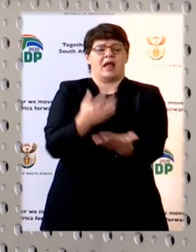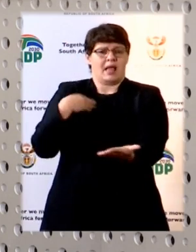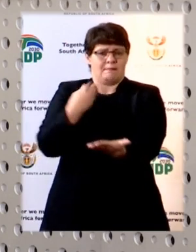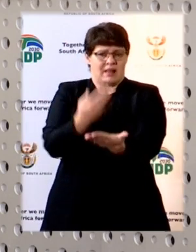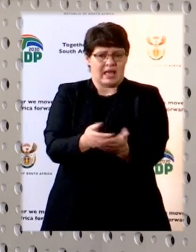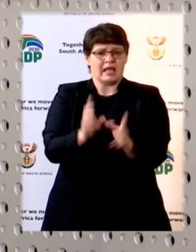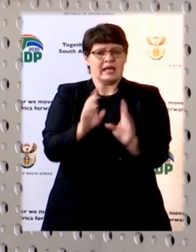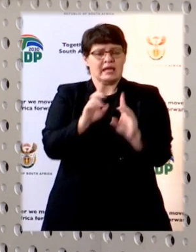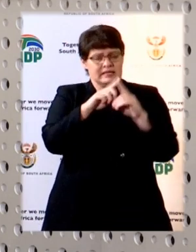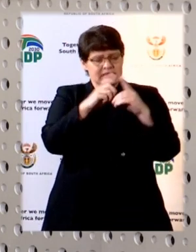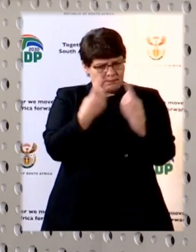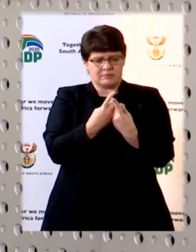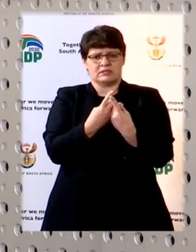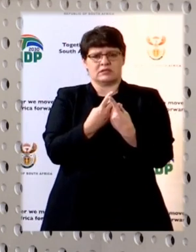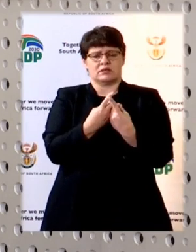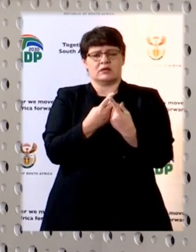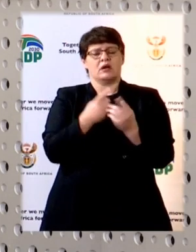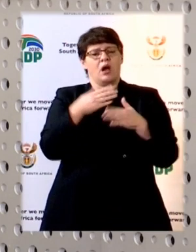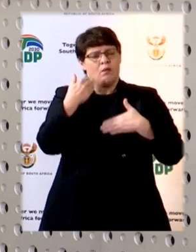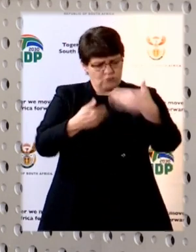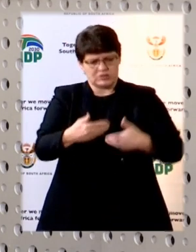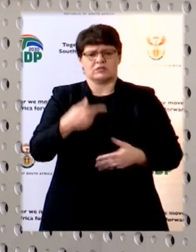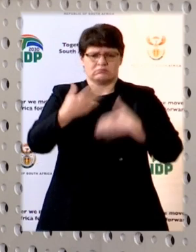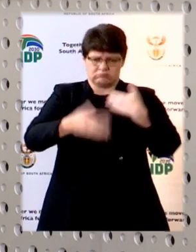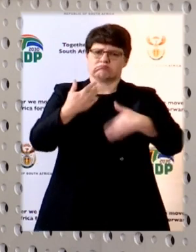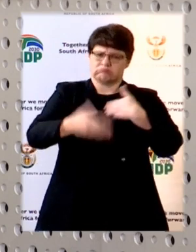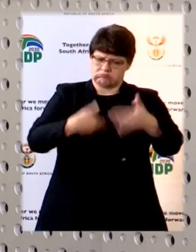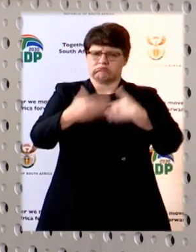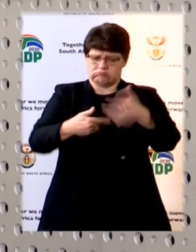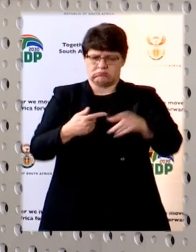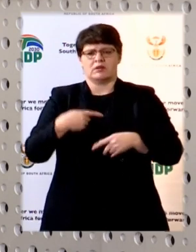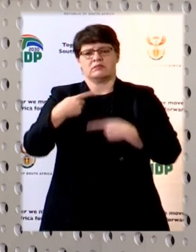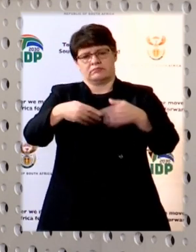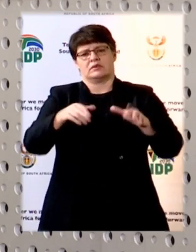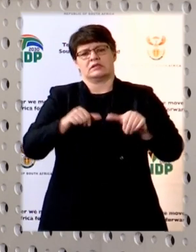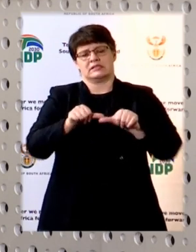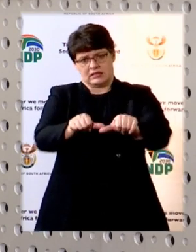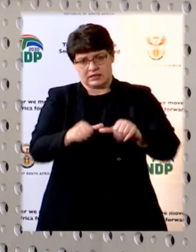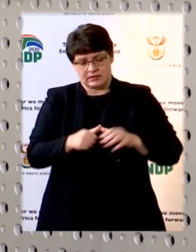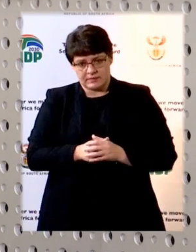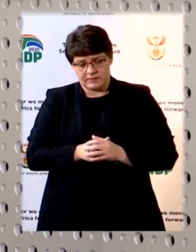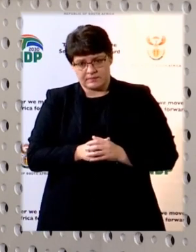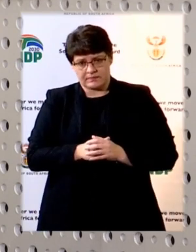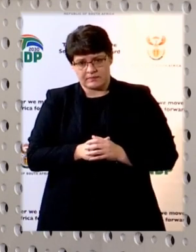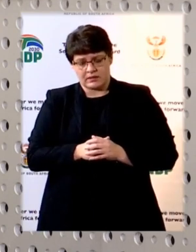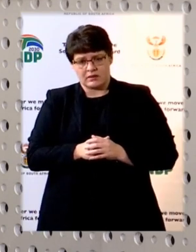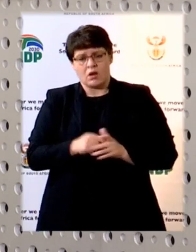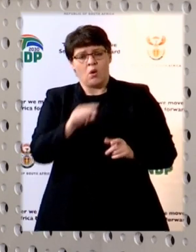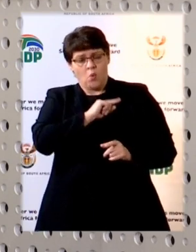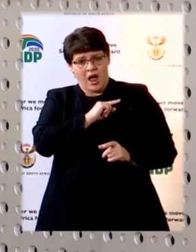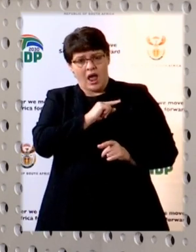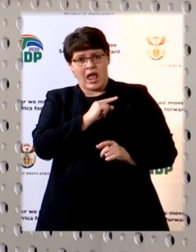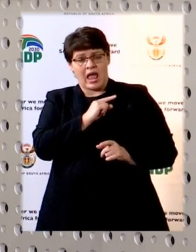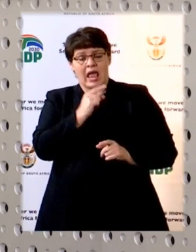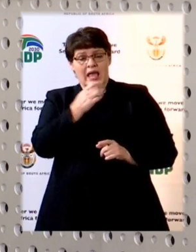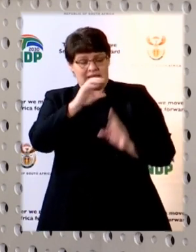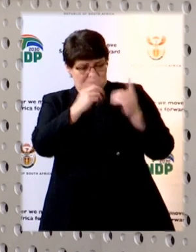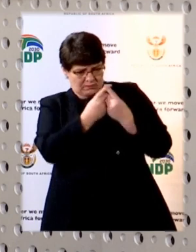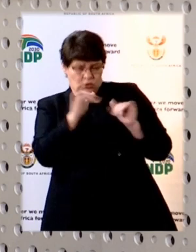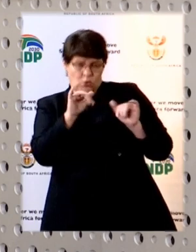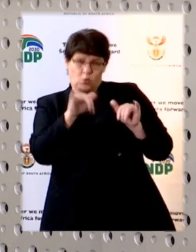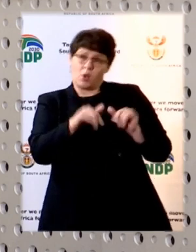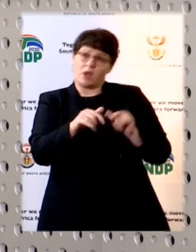the department has kept the processing of the application on hold. The department will be guided by the outcome of the court,